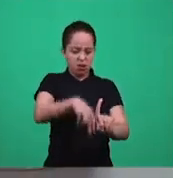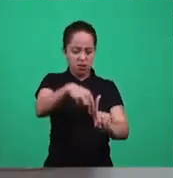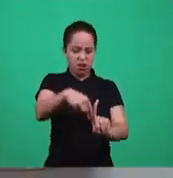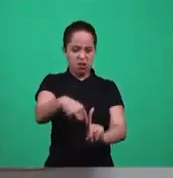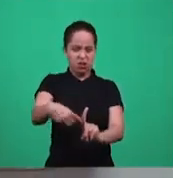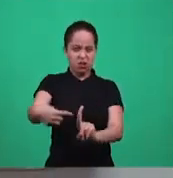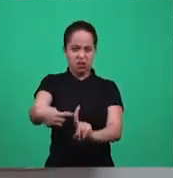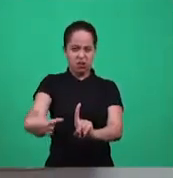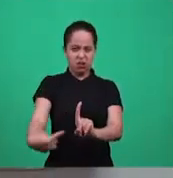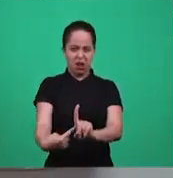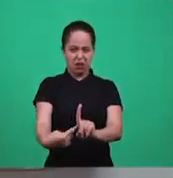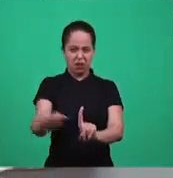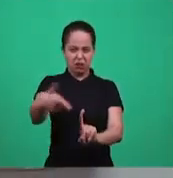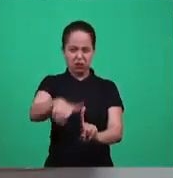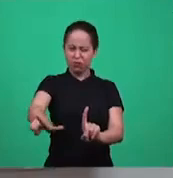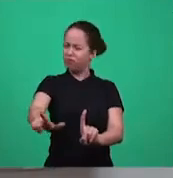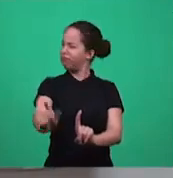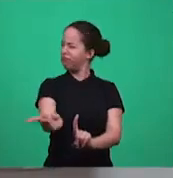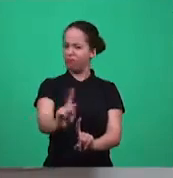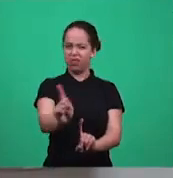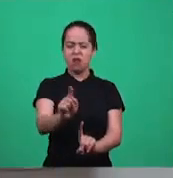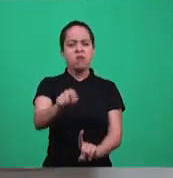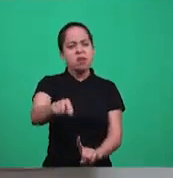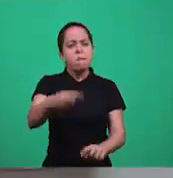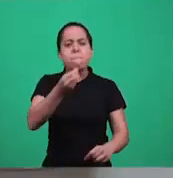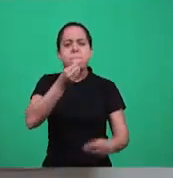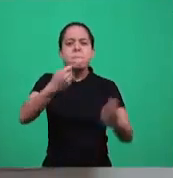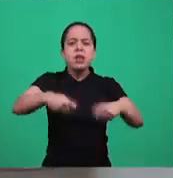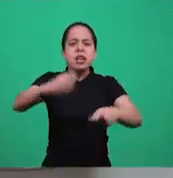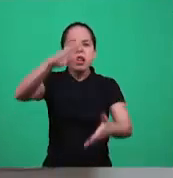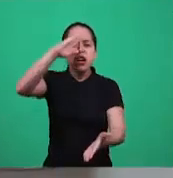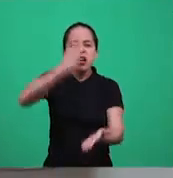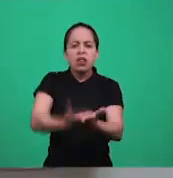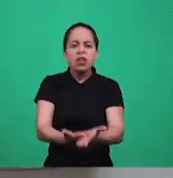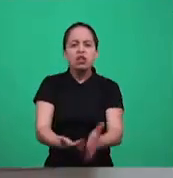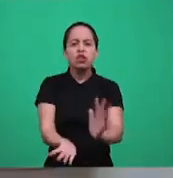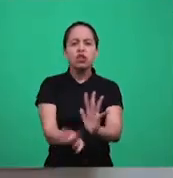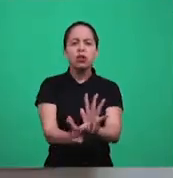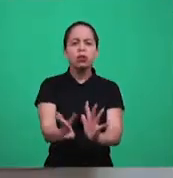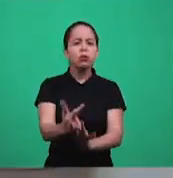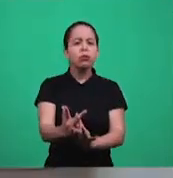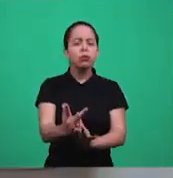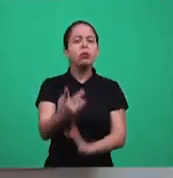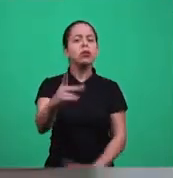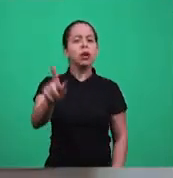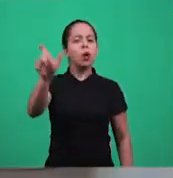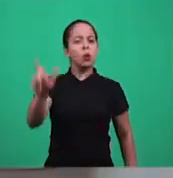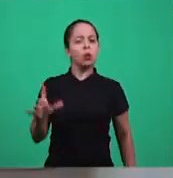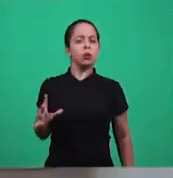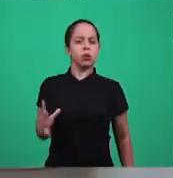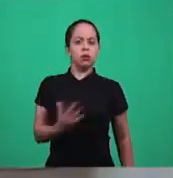impossible. You need to believe in Jesus as your Savior.